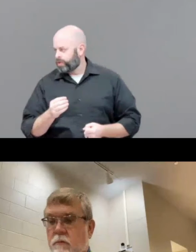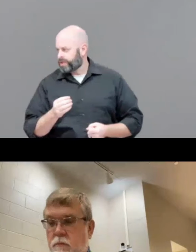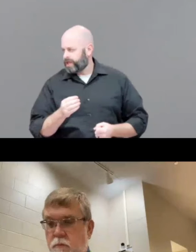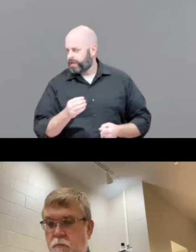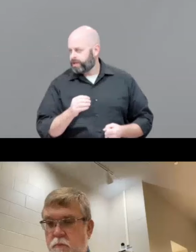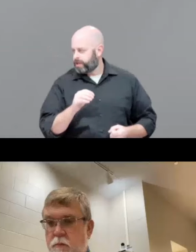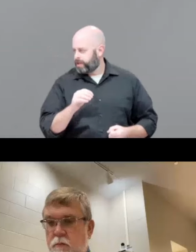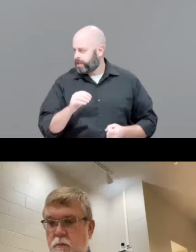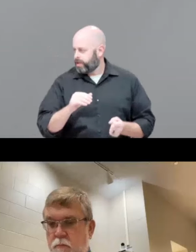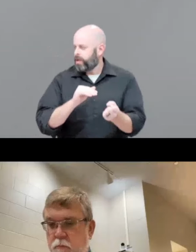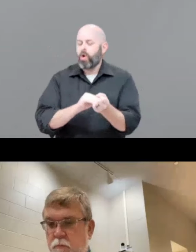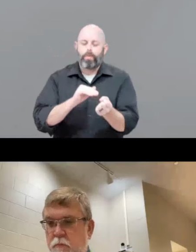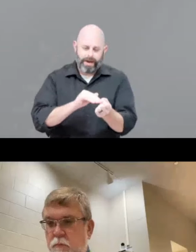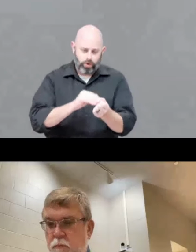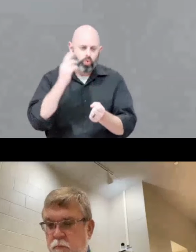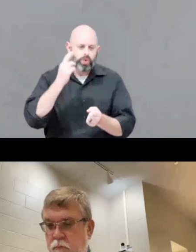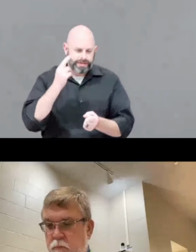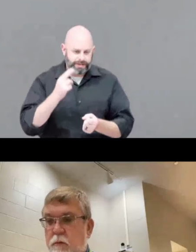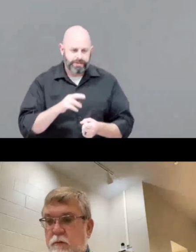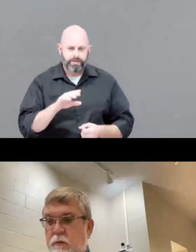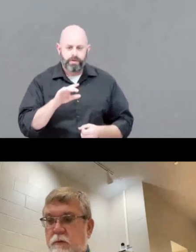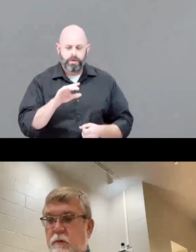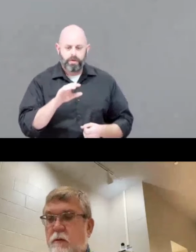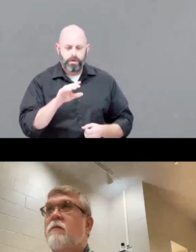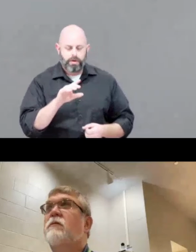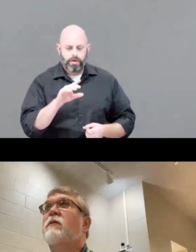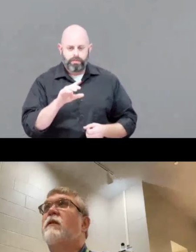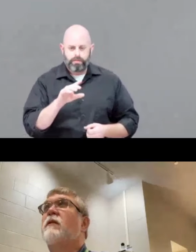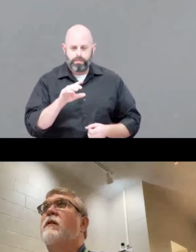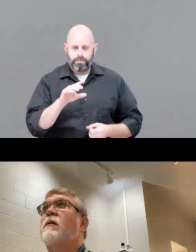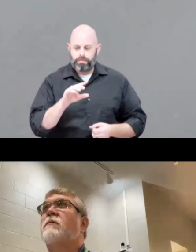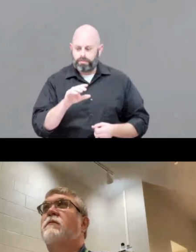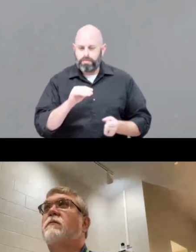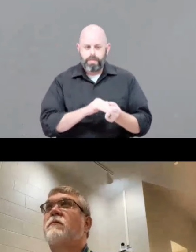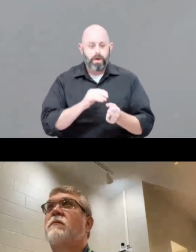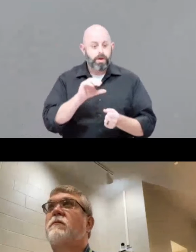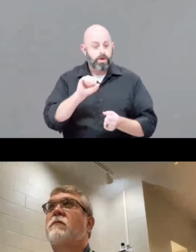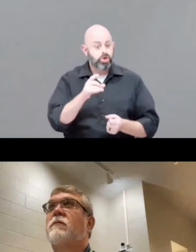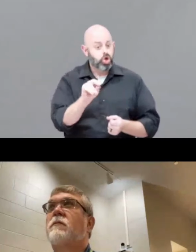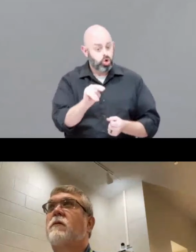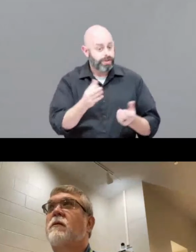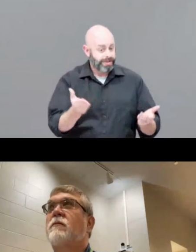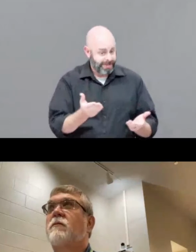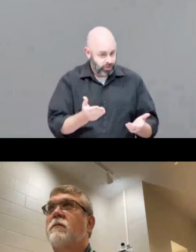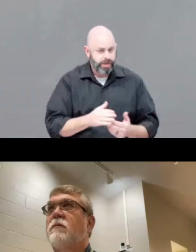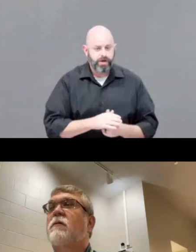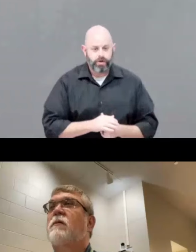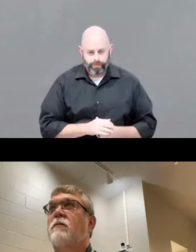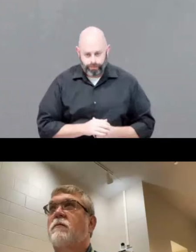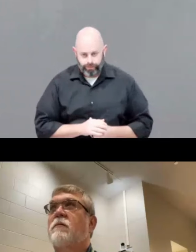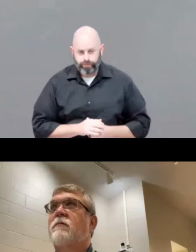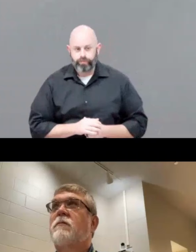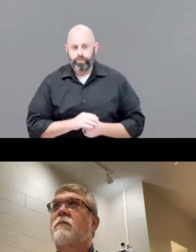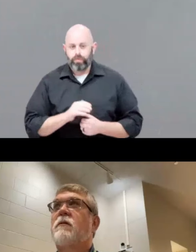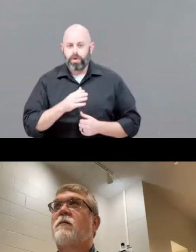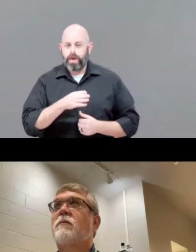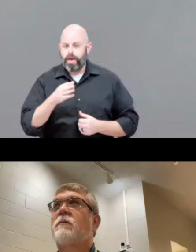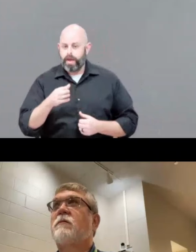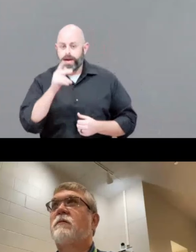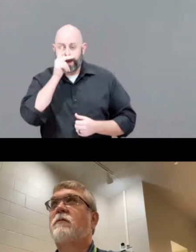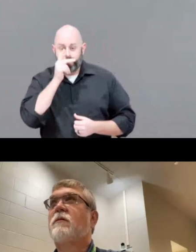Dr. Dave Dolman is out for medical reasons as well. And Sharon Lott is here.